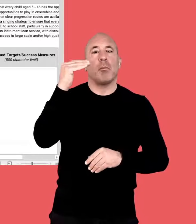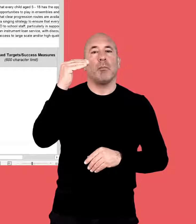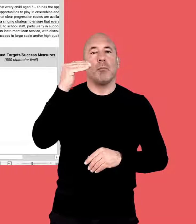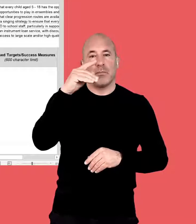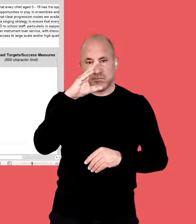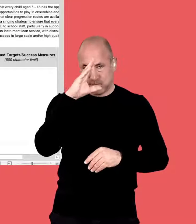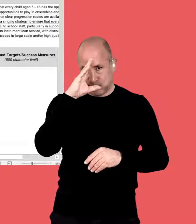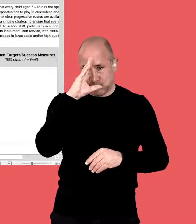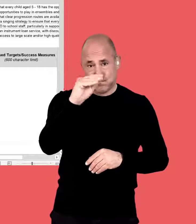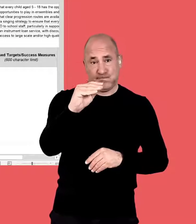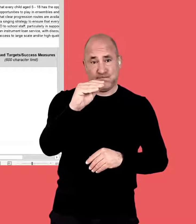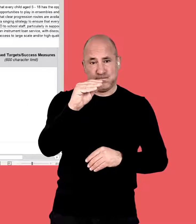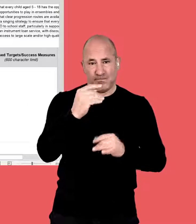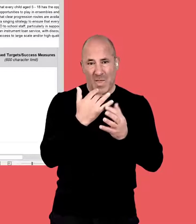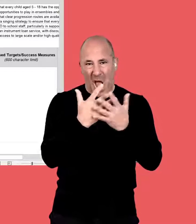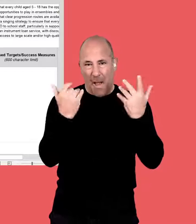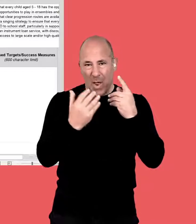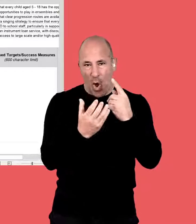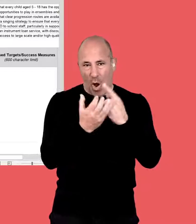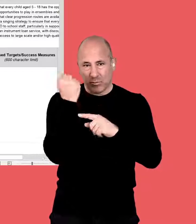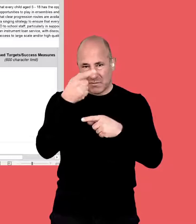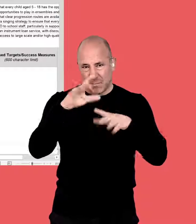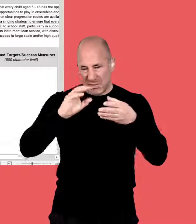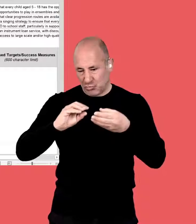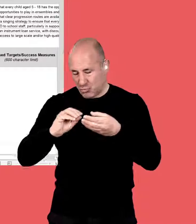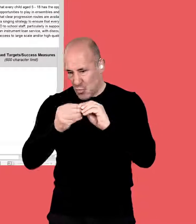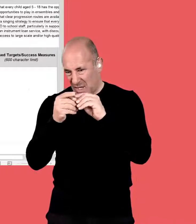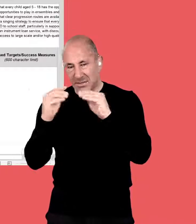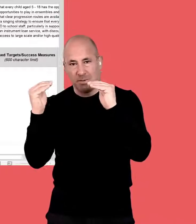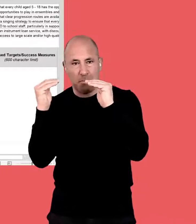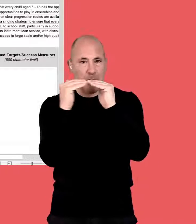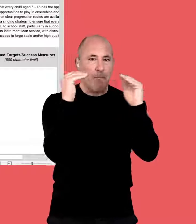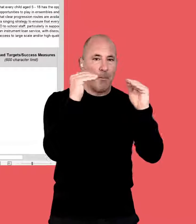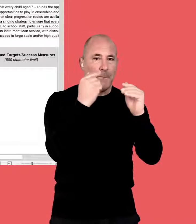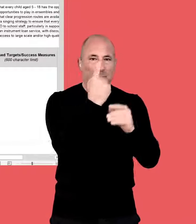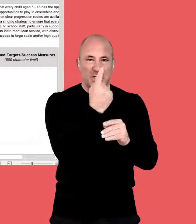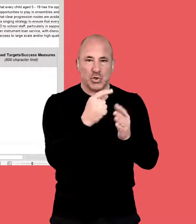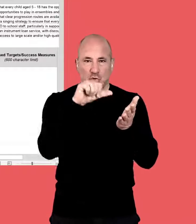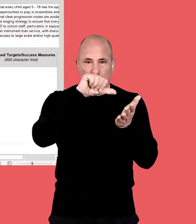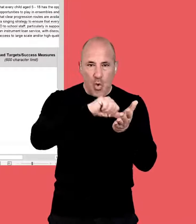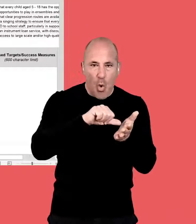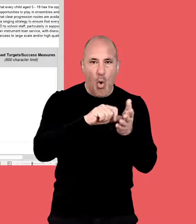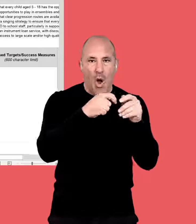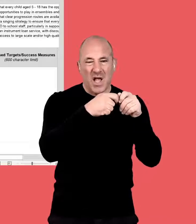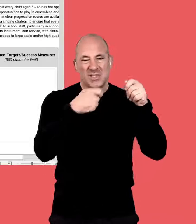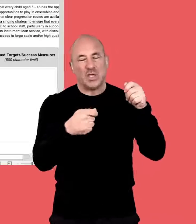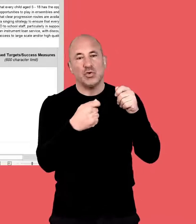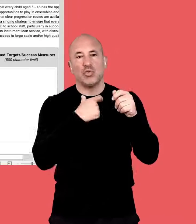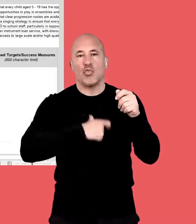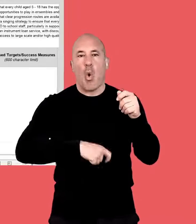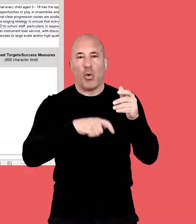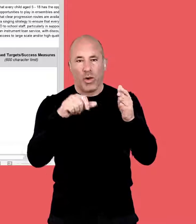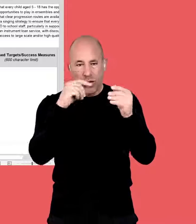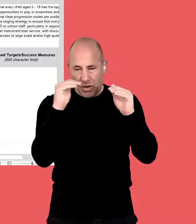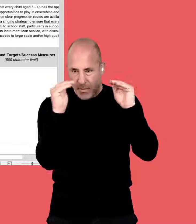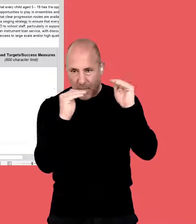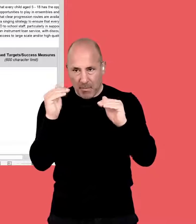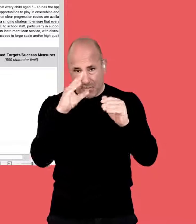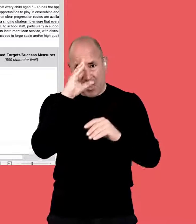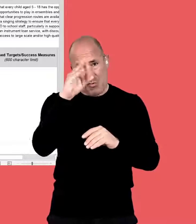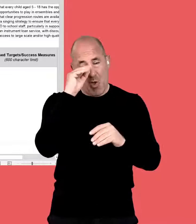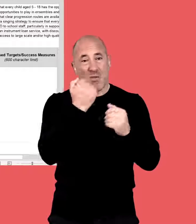of the template to help keep track of how many SMART objectives you've created against each of the